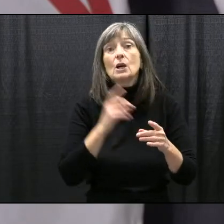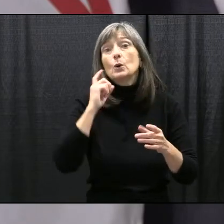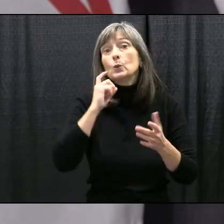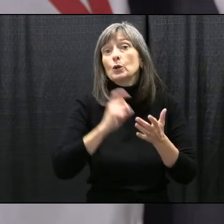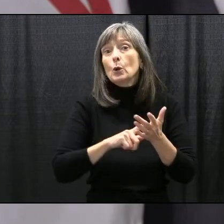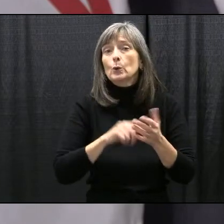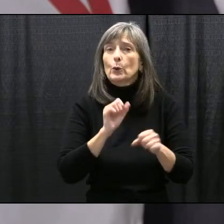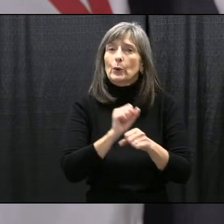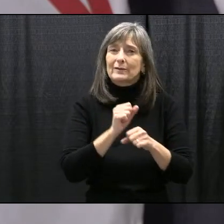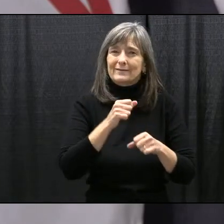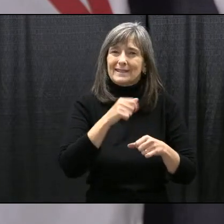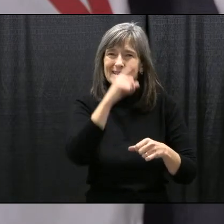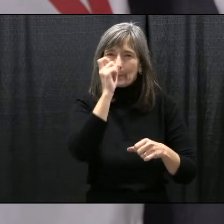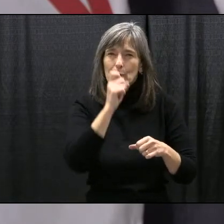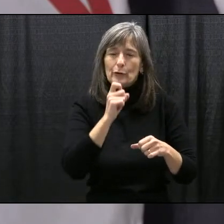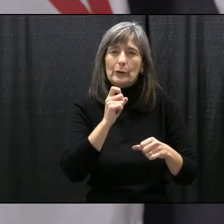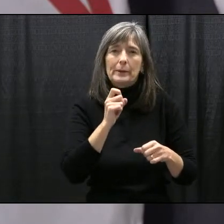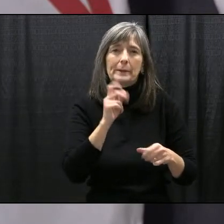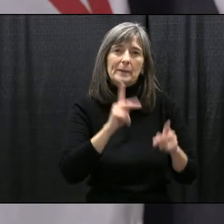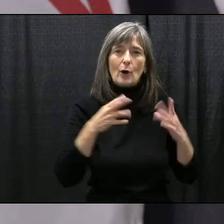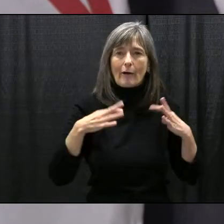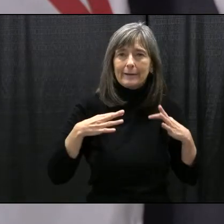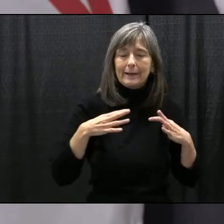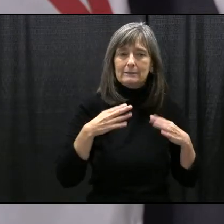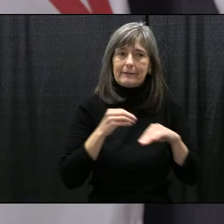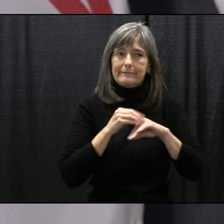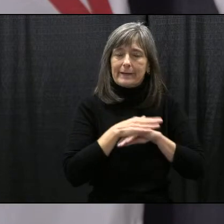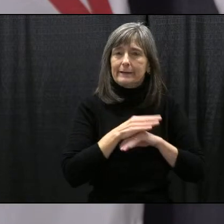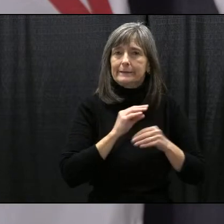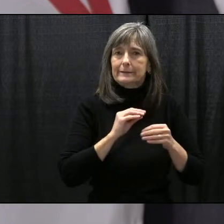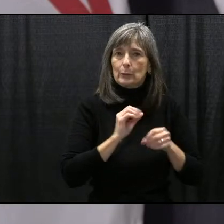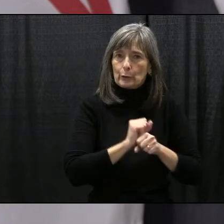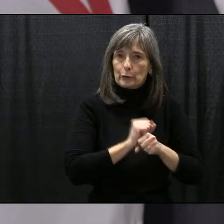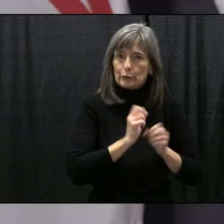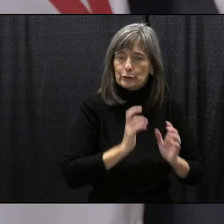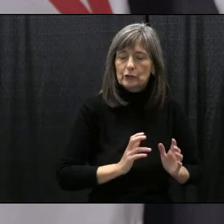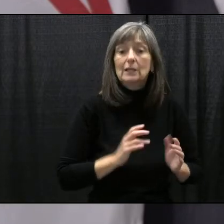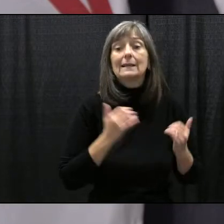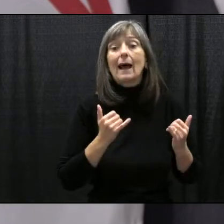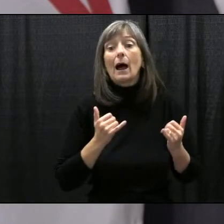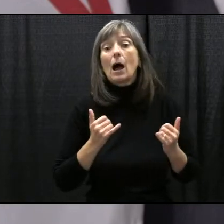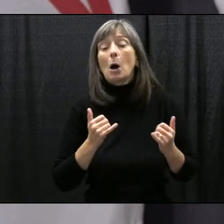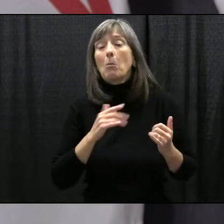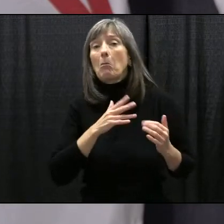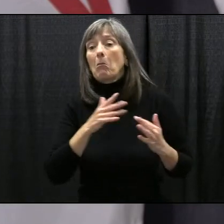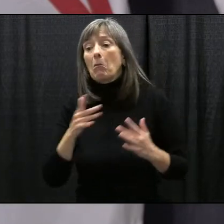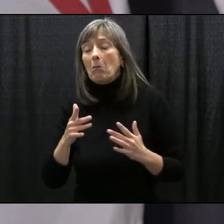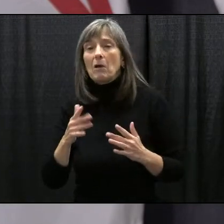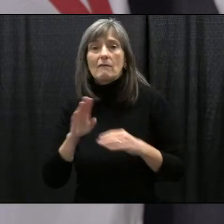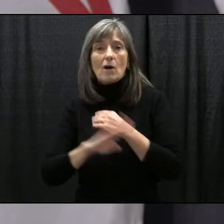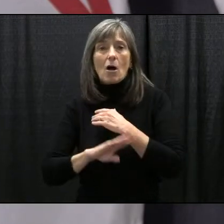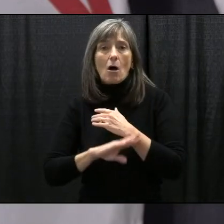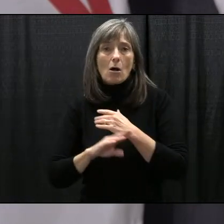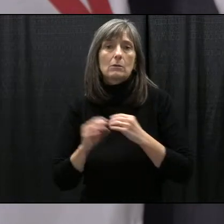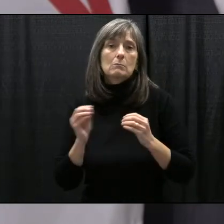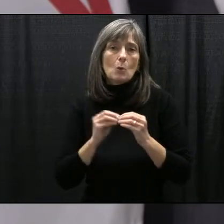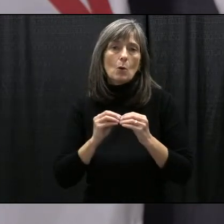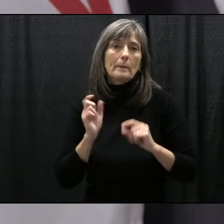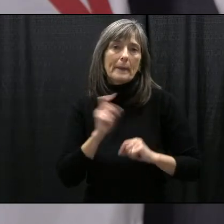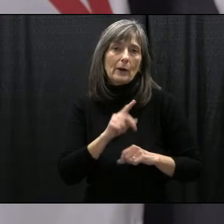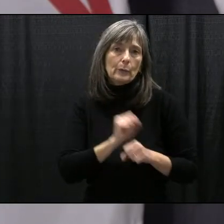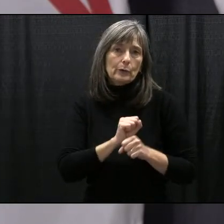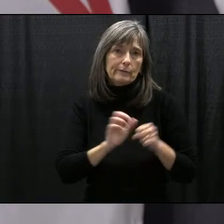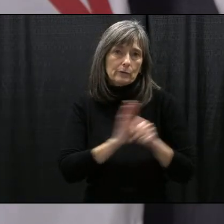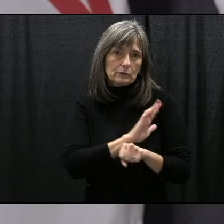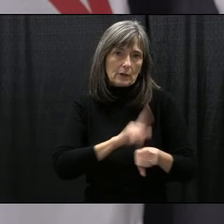workforce stabilizes. But I think it's going to be, the issue is one of access, and that's what we're trying to fix